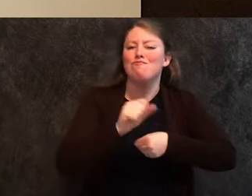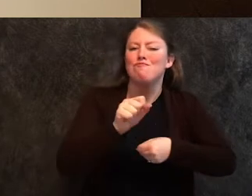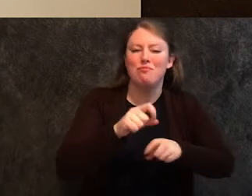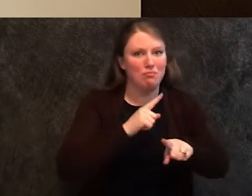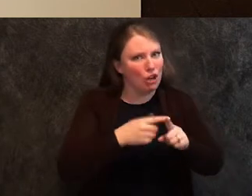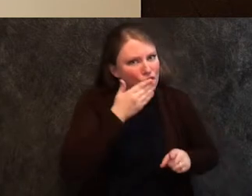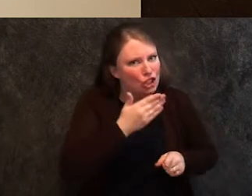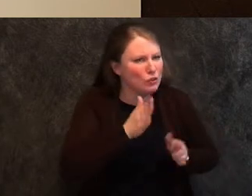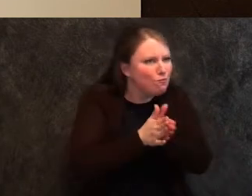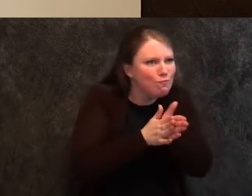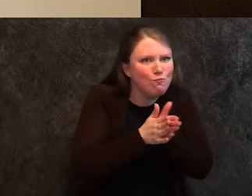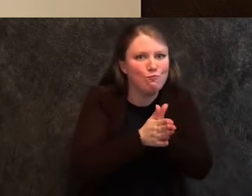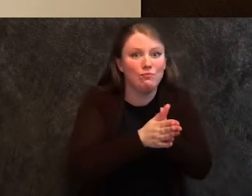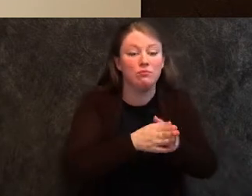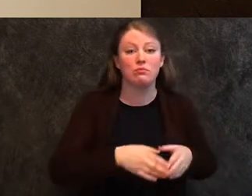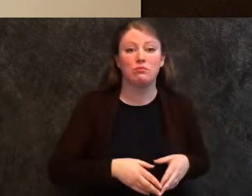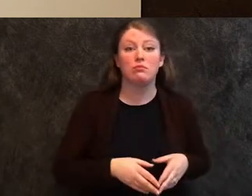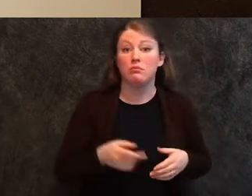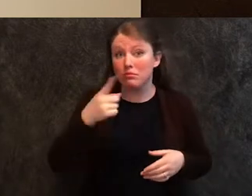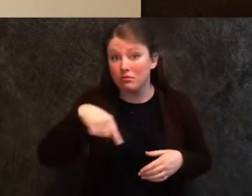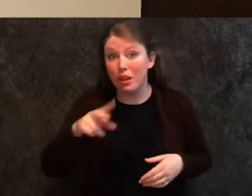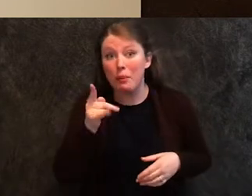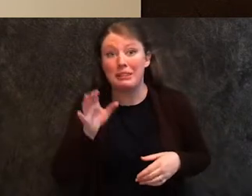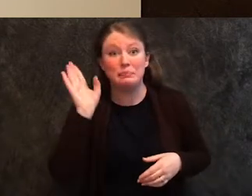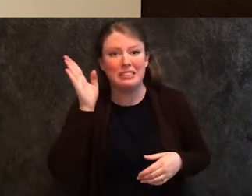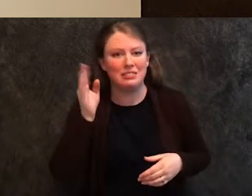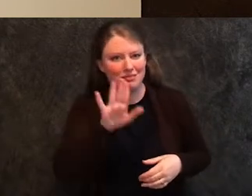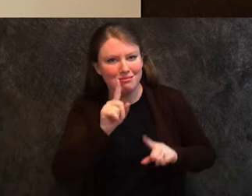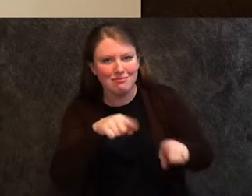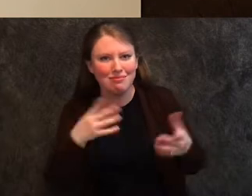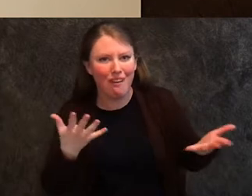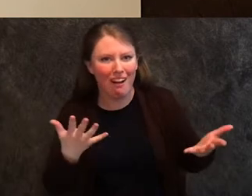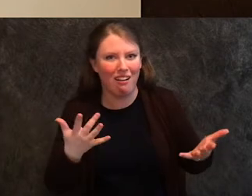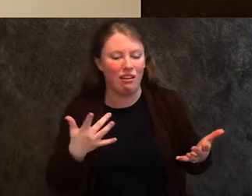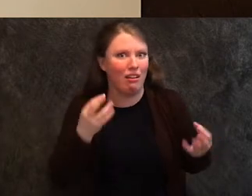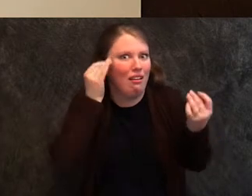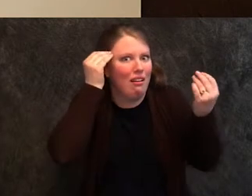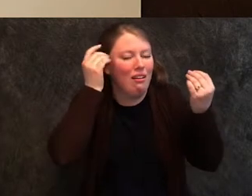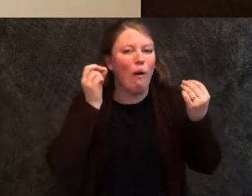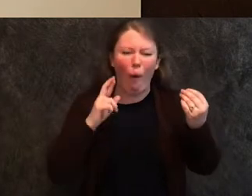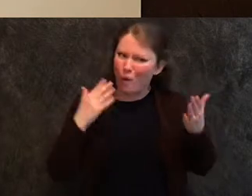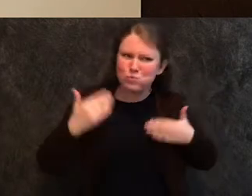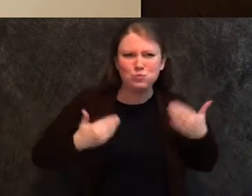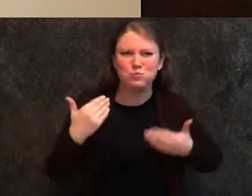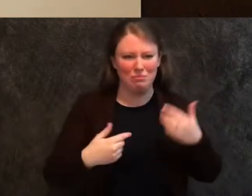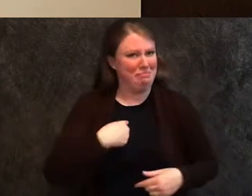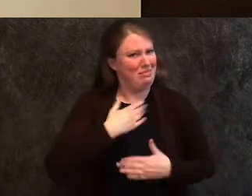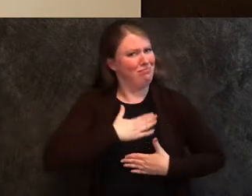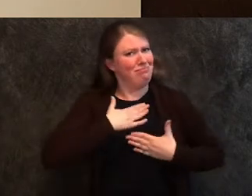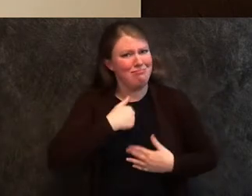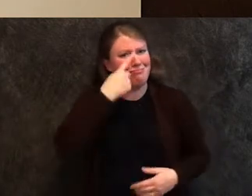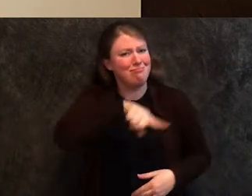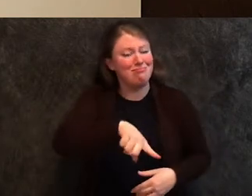for you, maybe that would be something that's really stressful. For me, I really enjoy it. There's pressure for sure, but I'm not stressed. So what's the difference